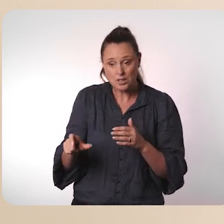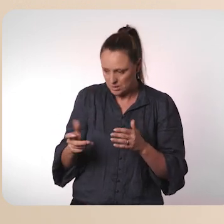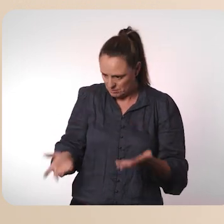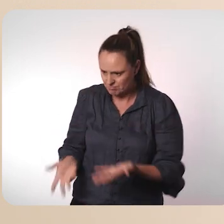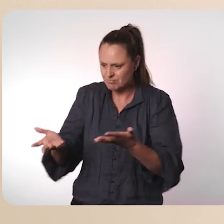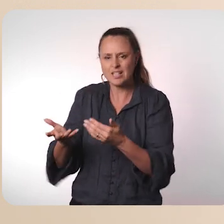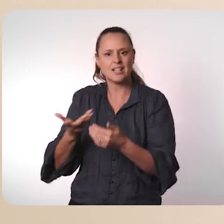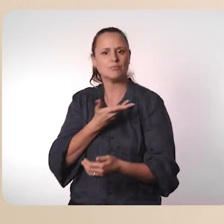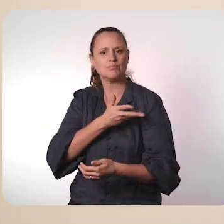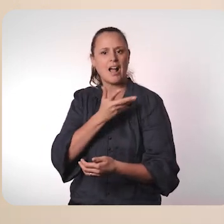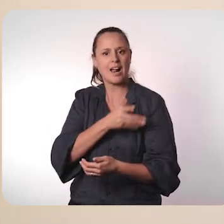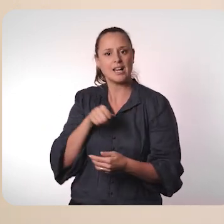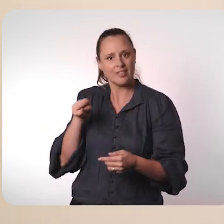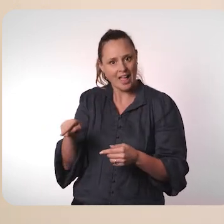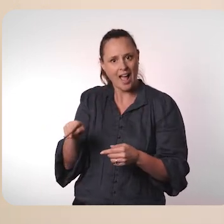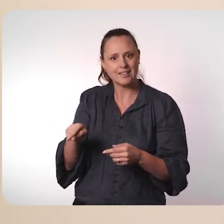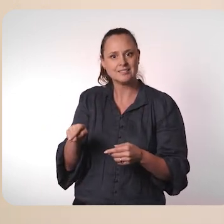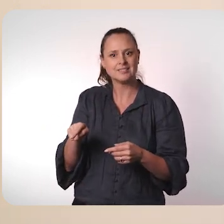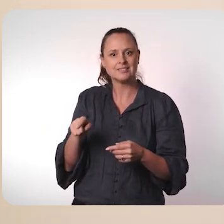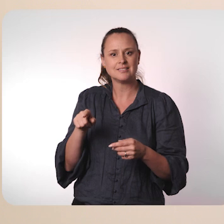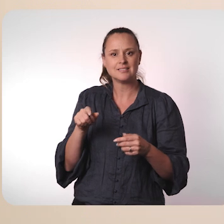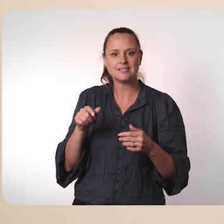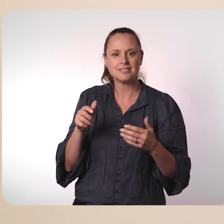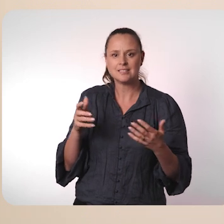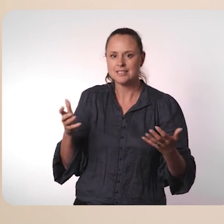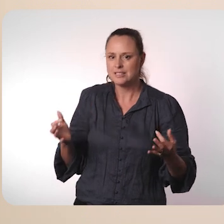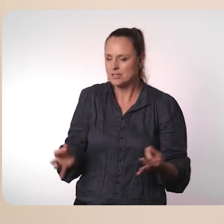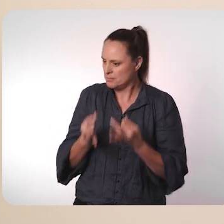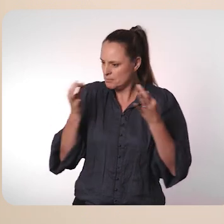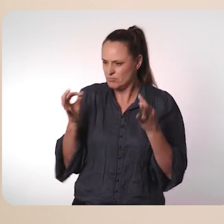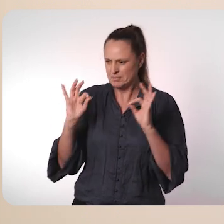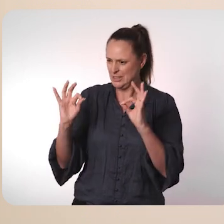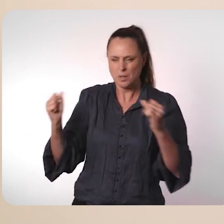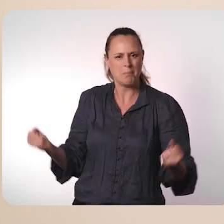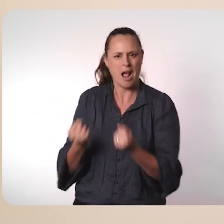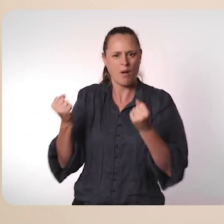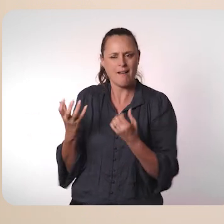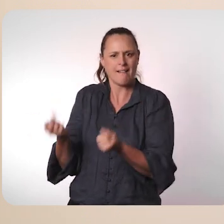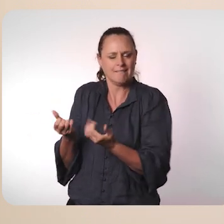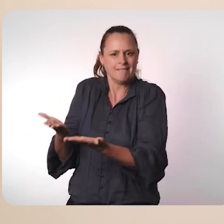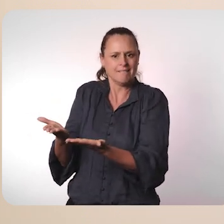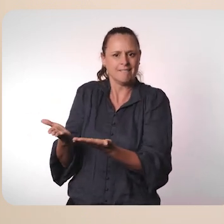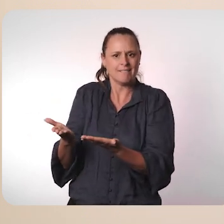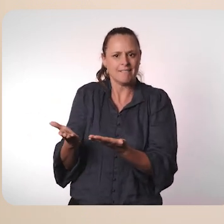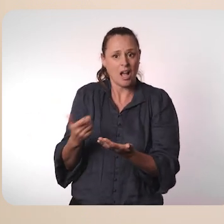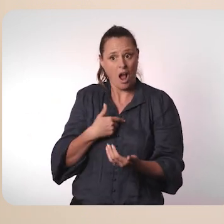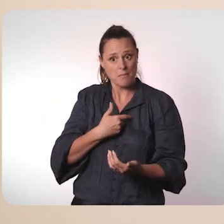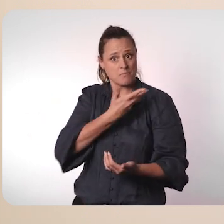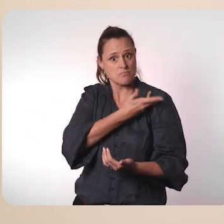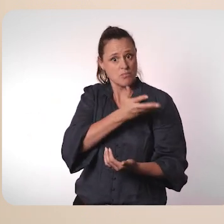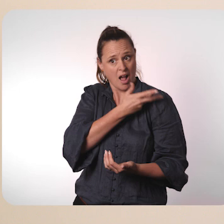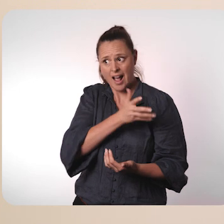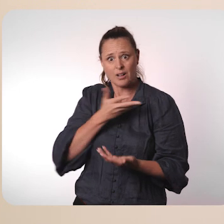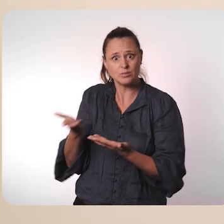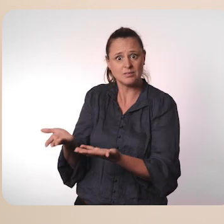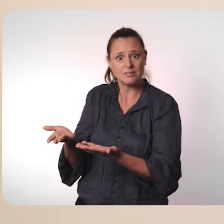actually show up as a superpower. If my disability pride is low, so is my efficiency at work.